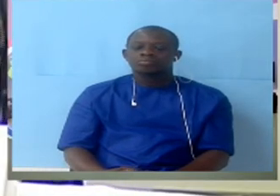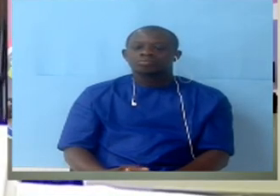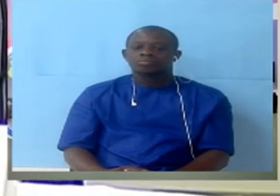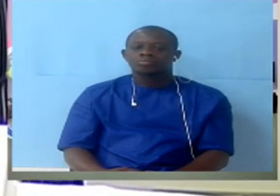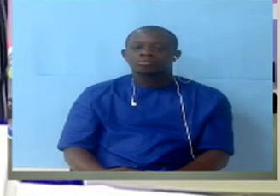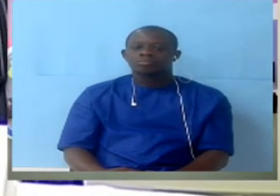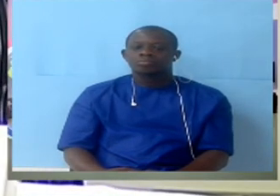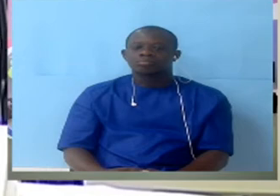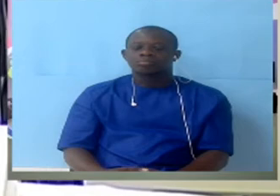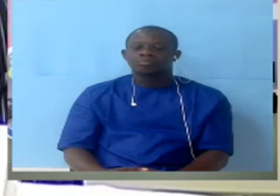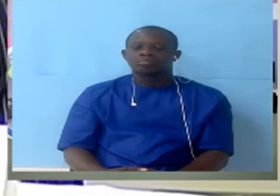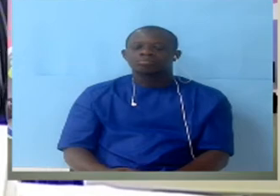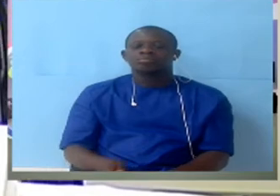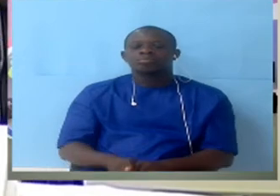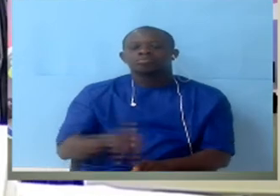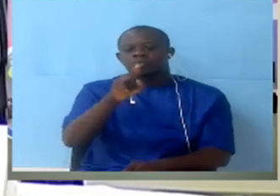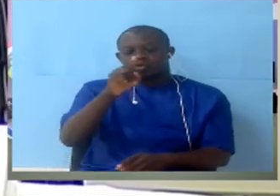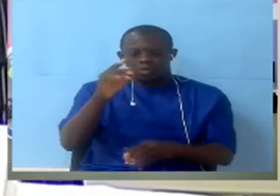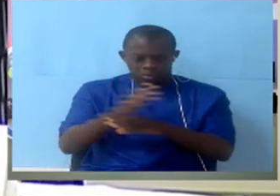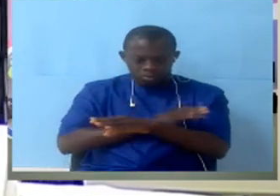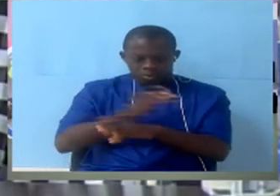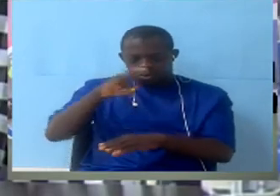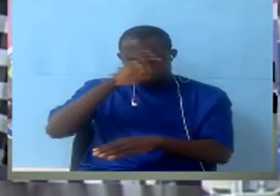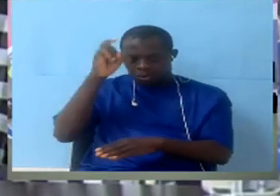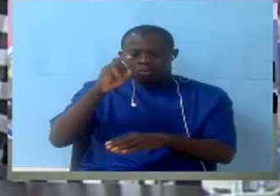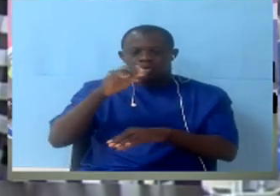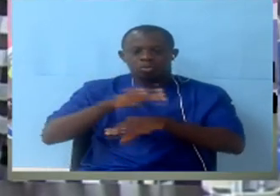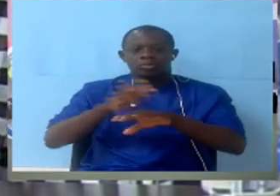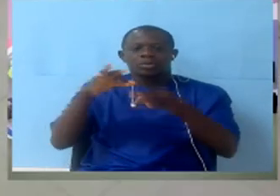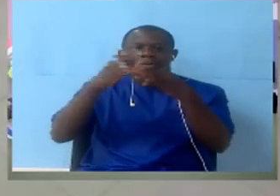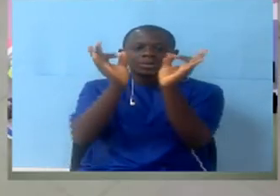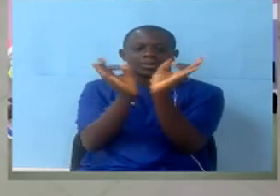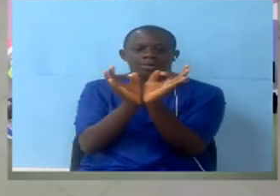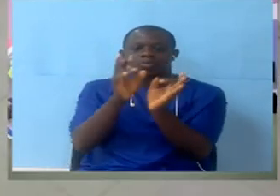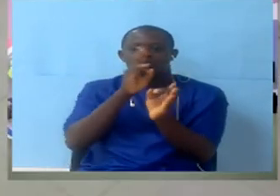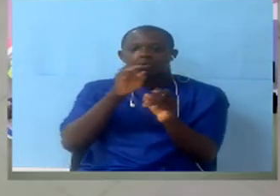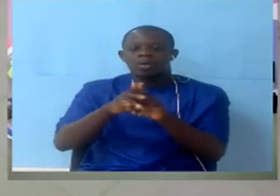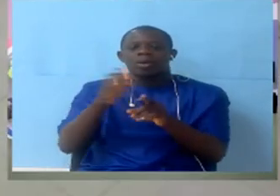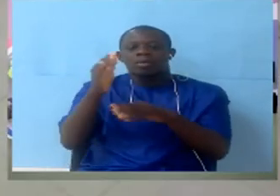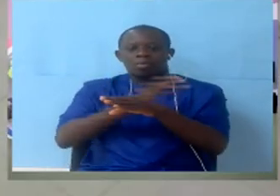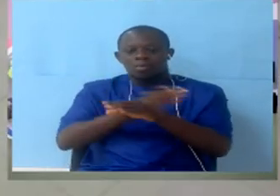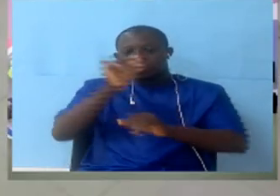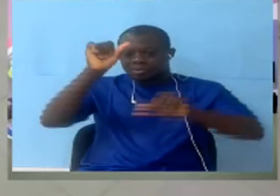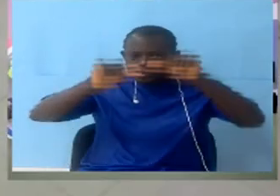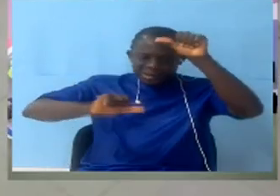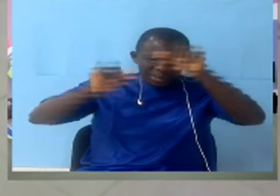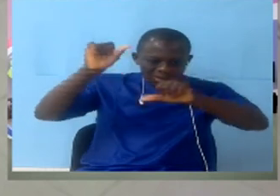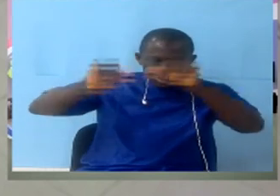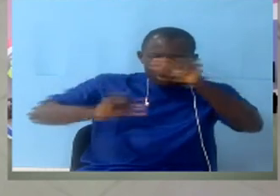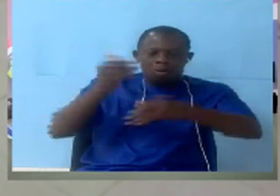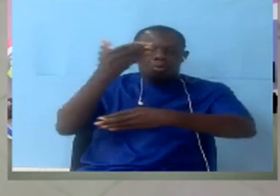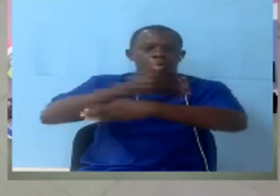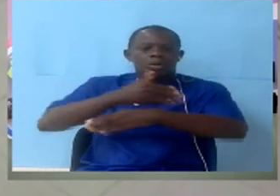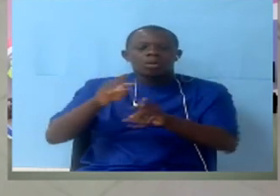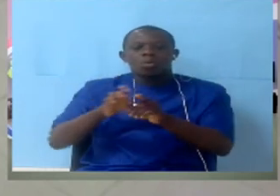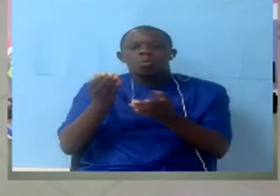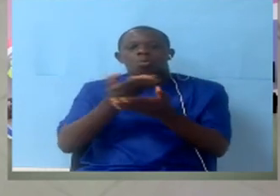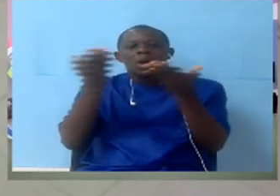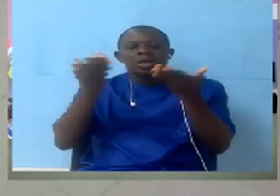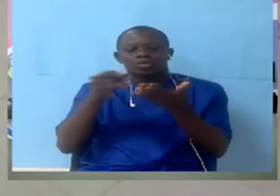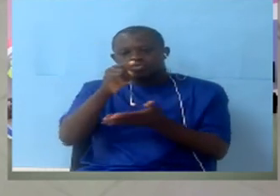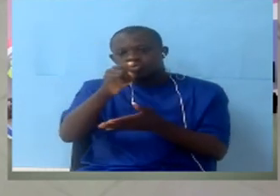You worked on the team that was patrolling the border. Why did you move from